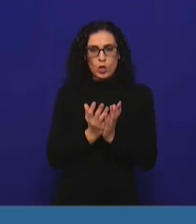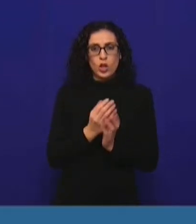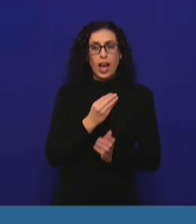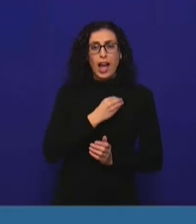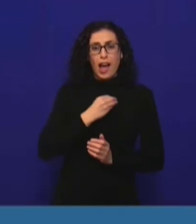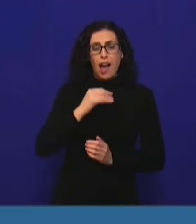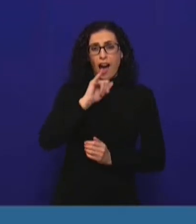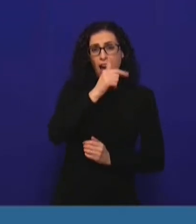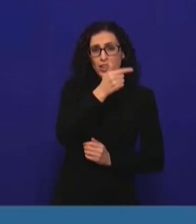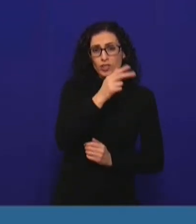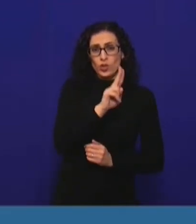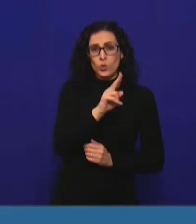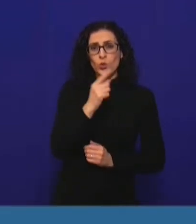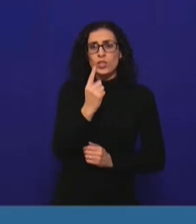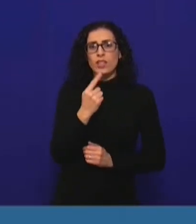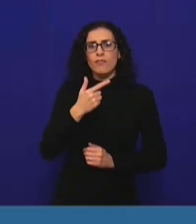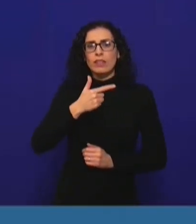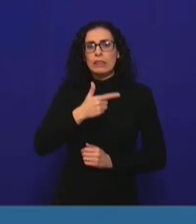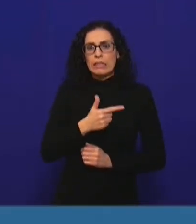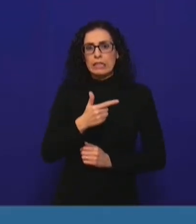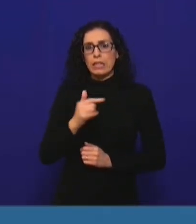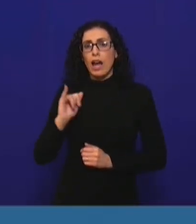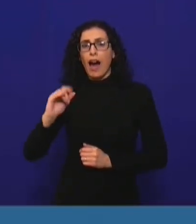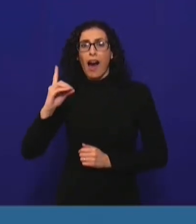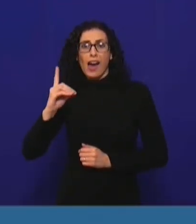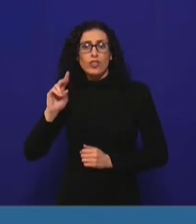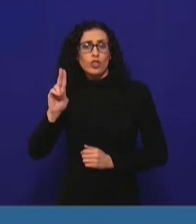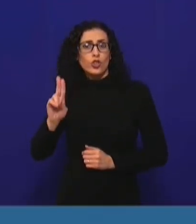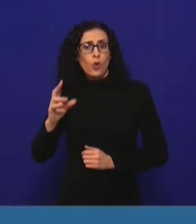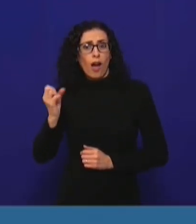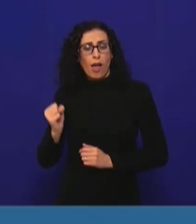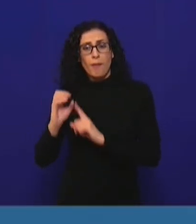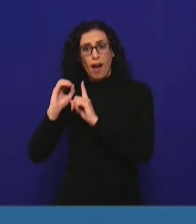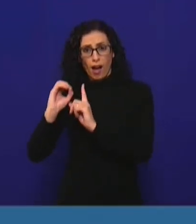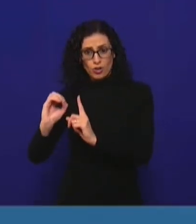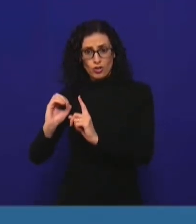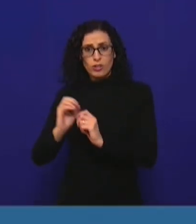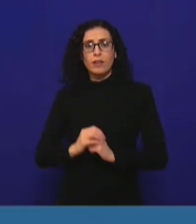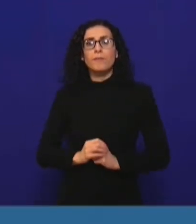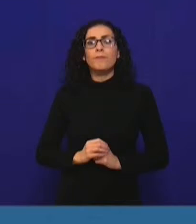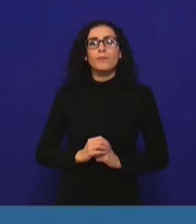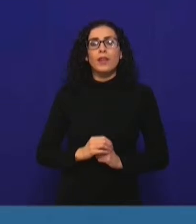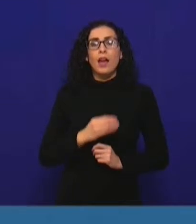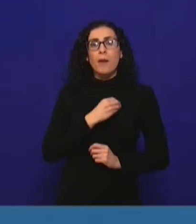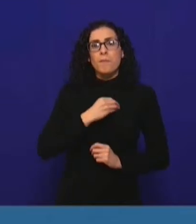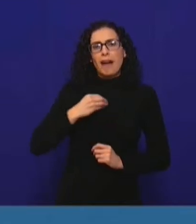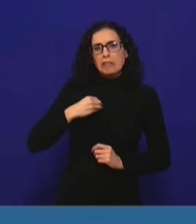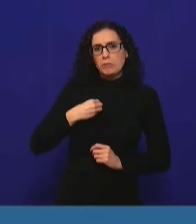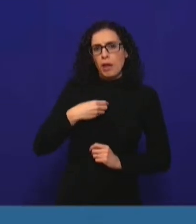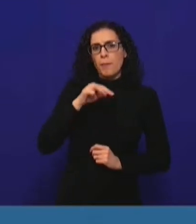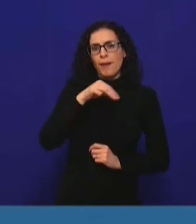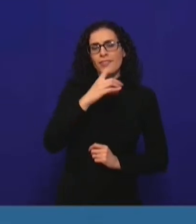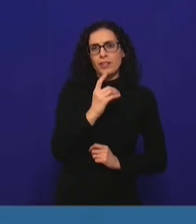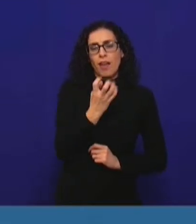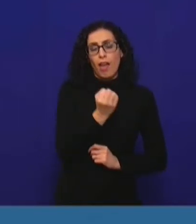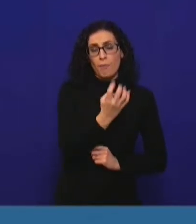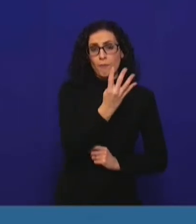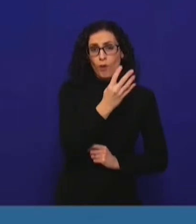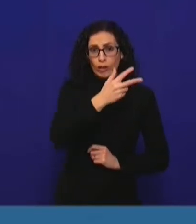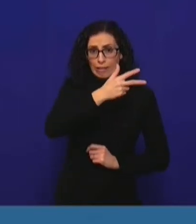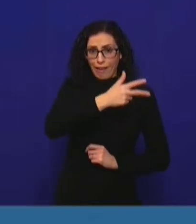persuna, fl-Infectious Diseases Unit ta' Mater Dei għandna 10 persuni, Mater Dei swali oħrajn għandna